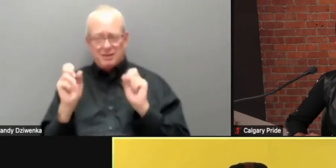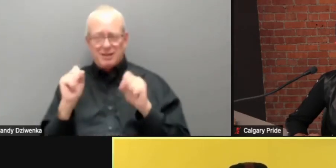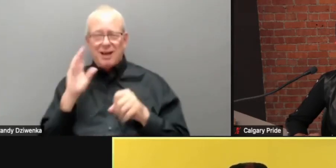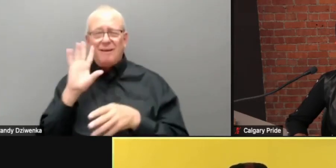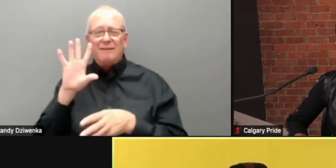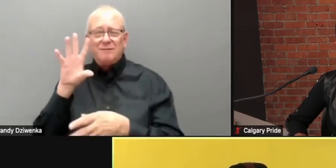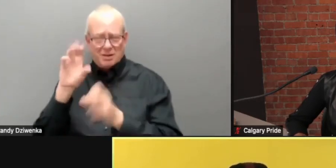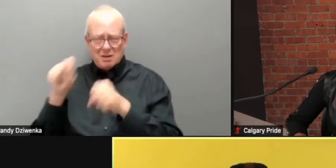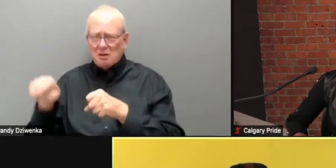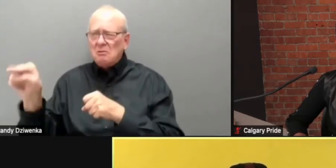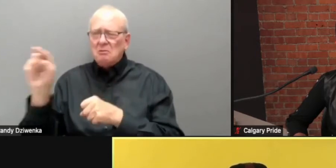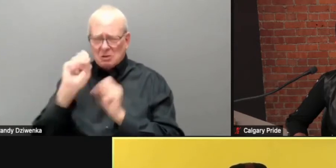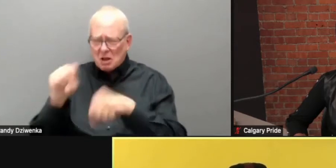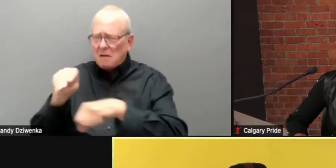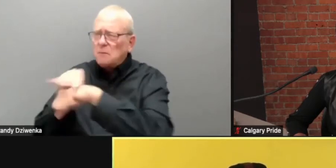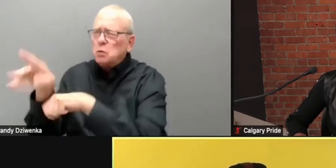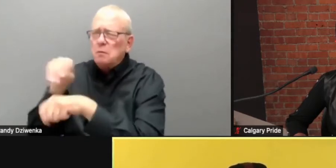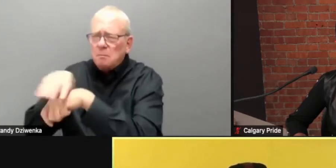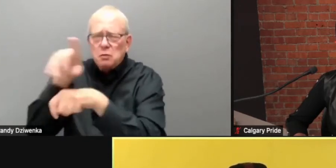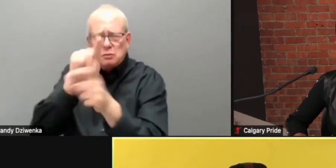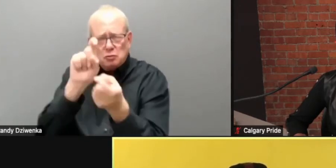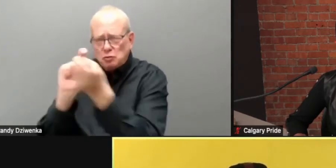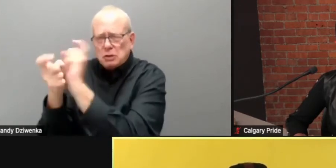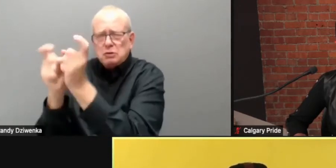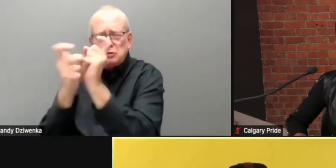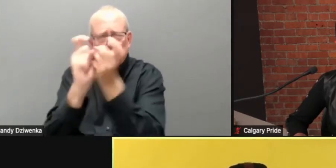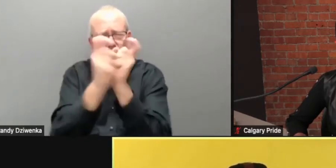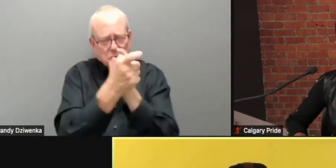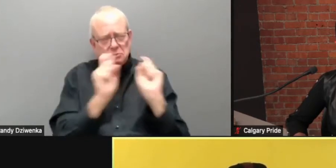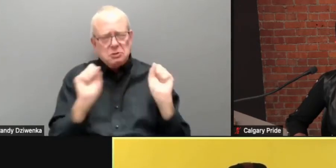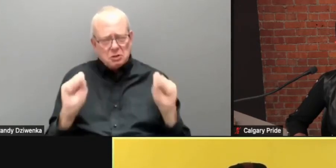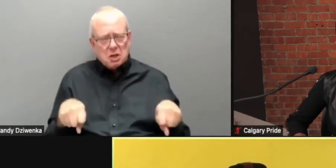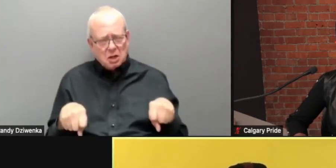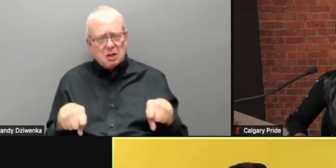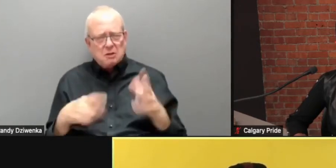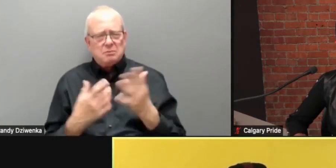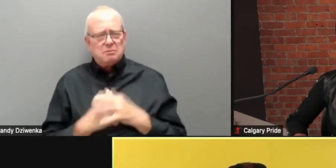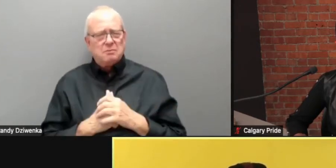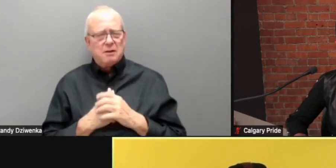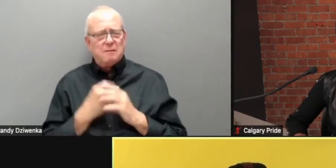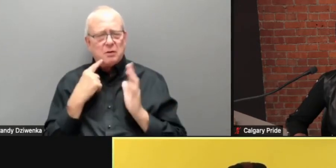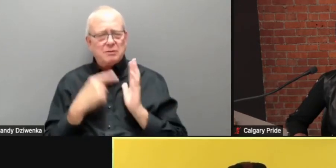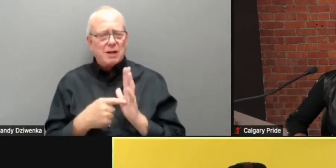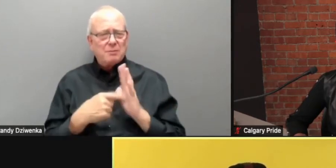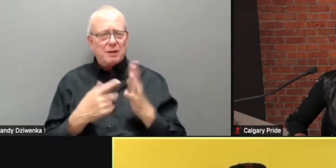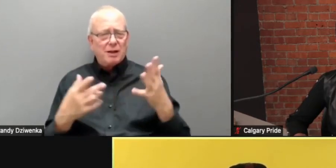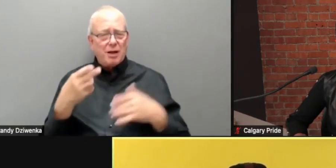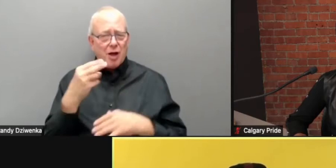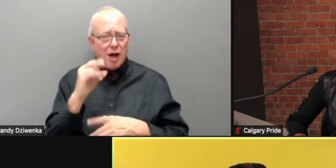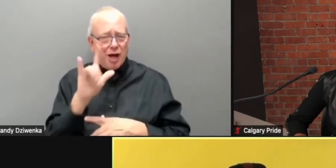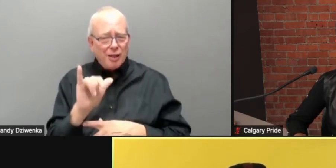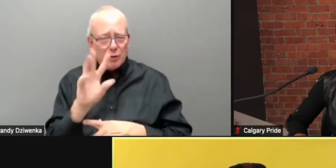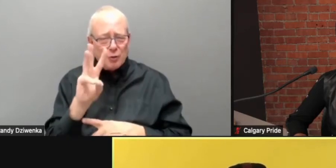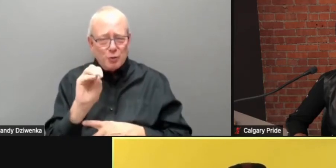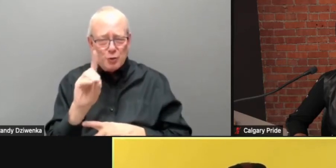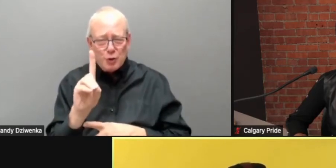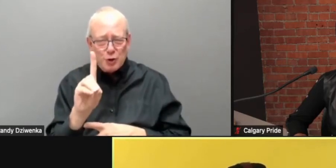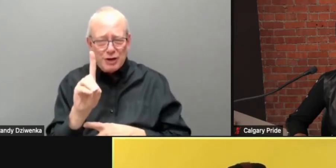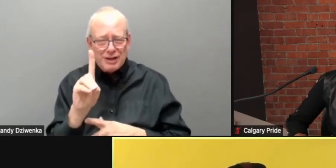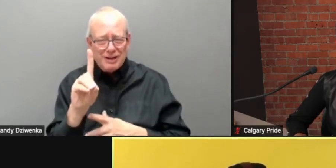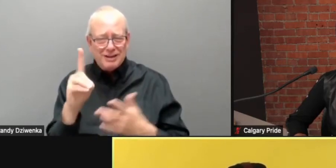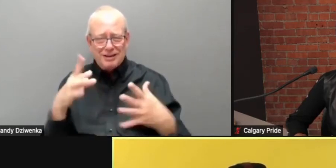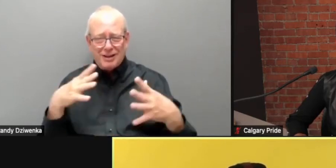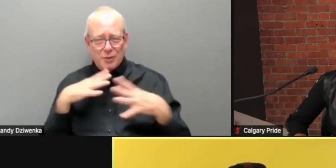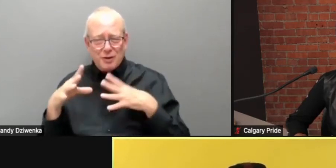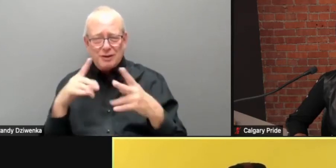people from Hollywood, from the people from who are in sports and